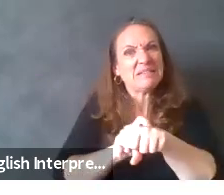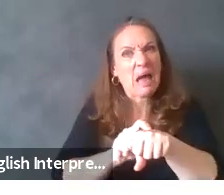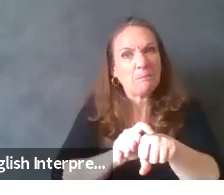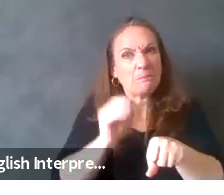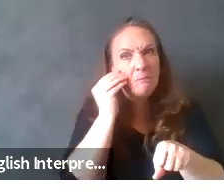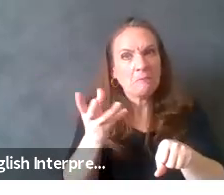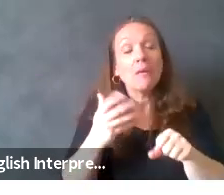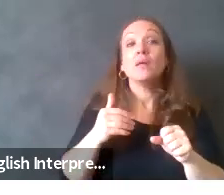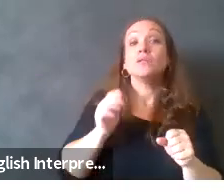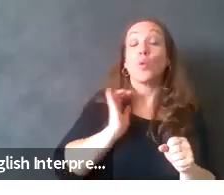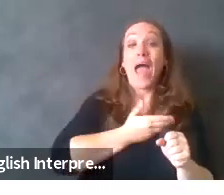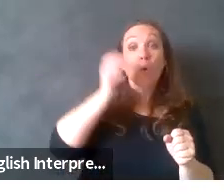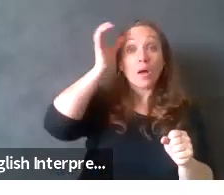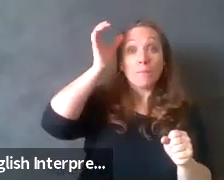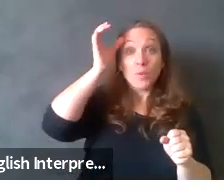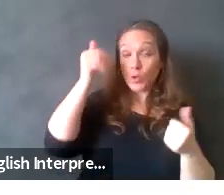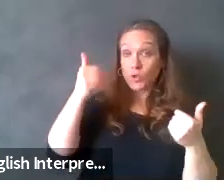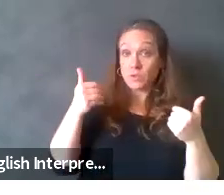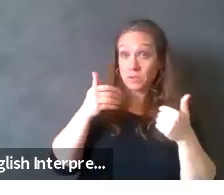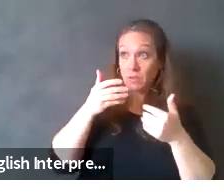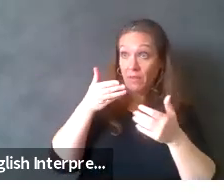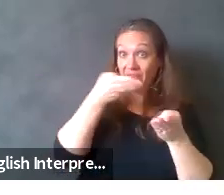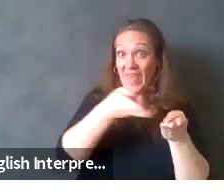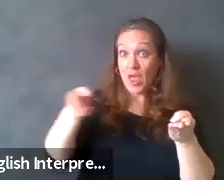site have the ability for VRI.